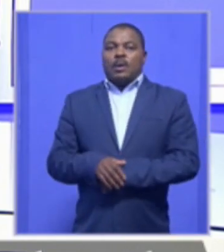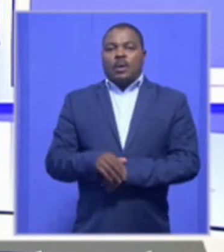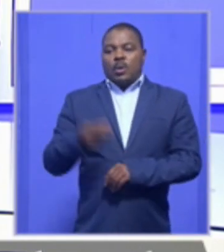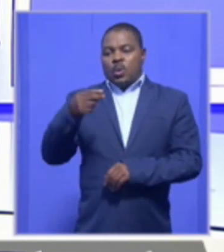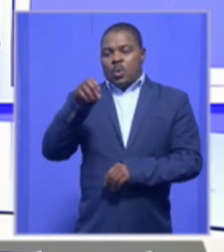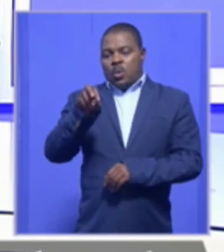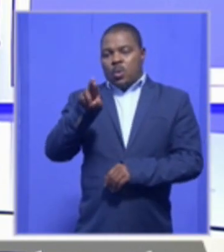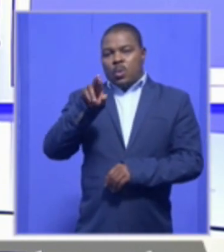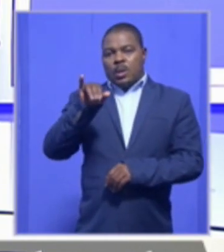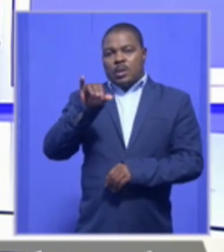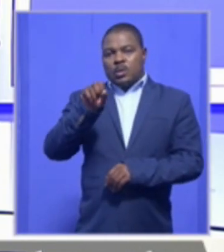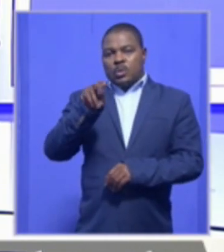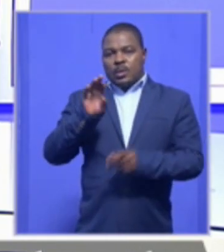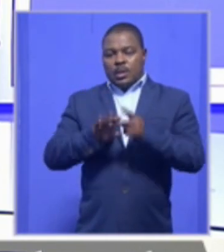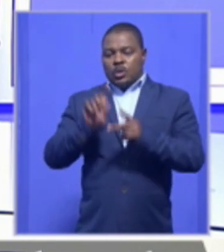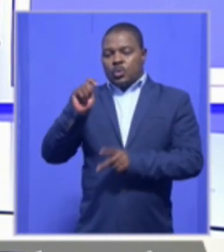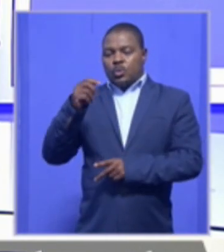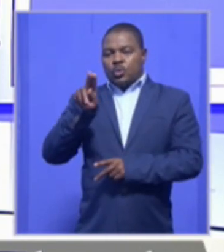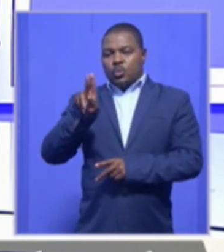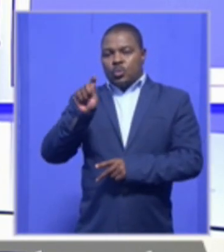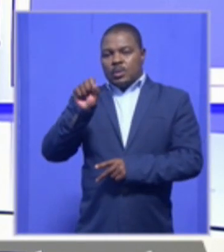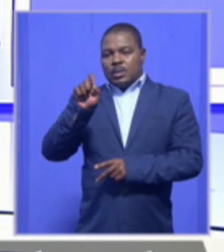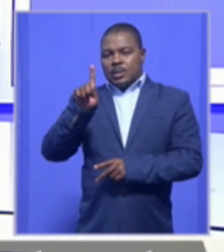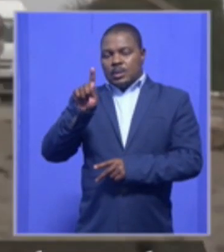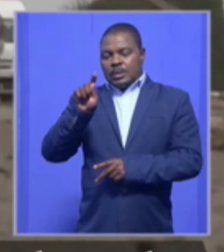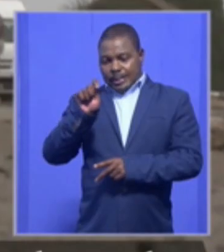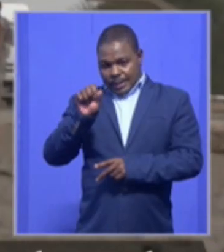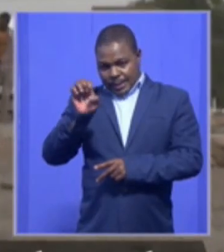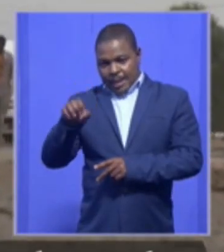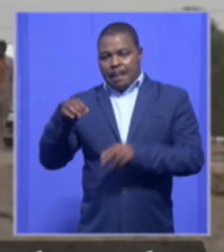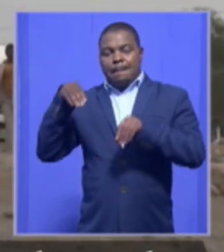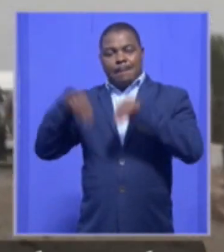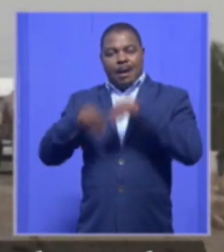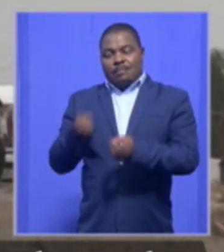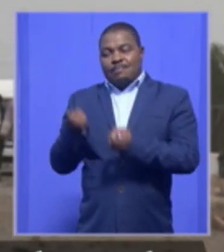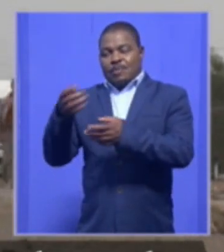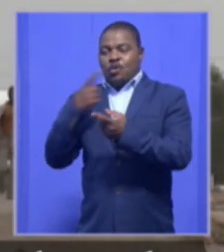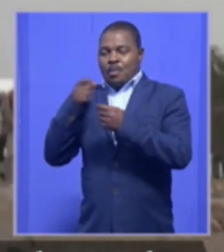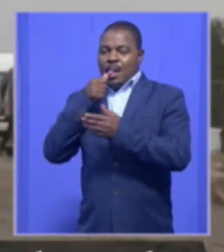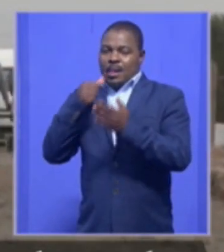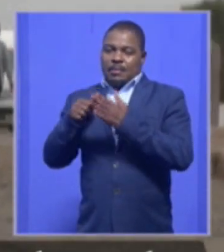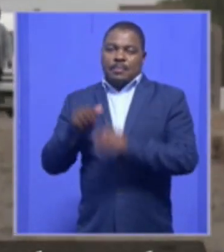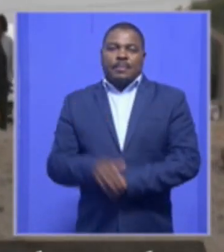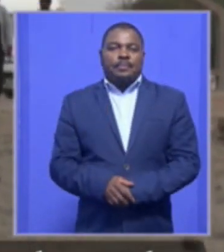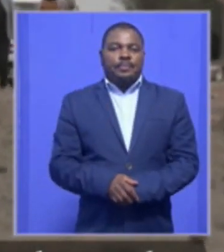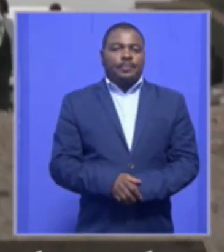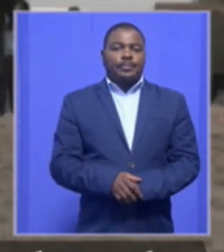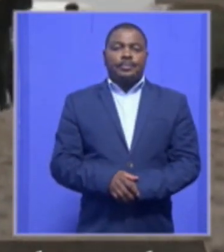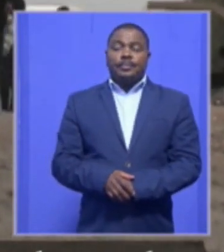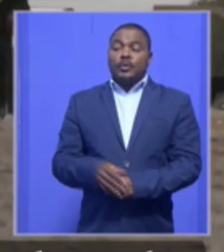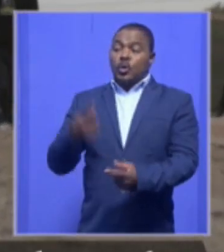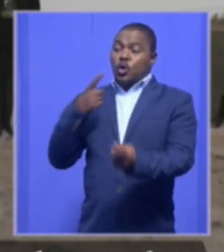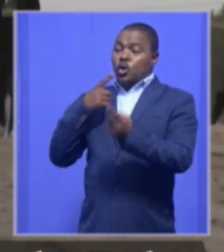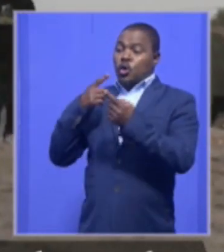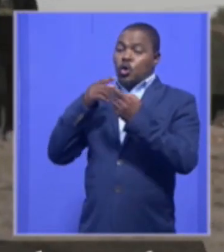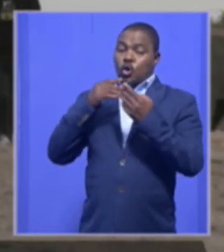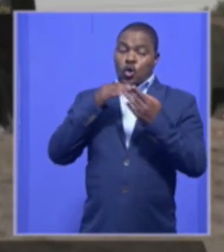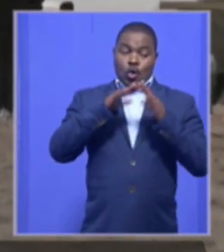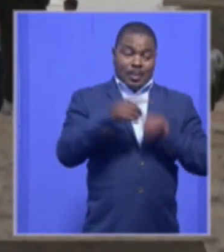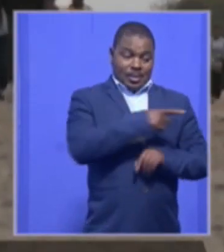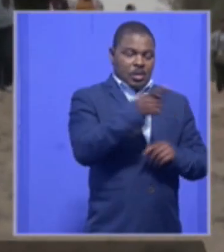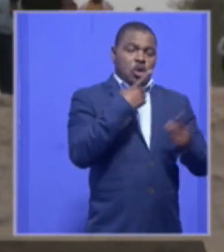wa Horizon le moepo wa Thutse. Baagi bano ba lopa gore ditlamo tse